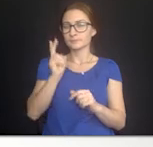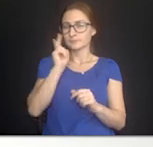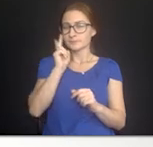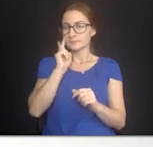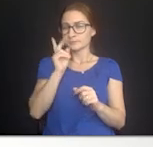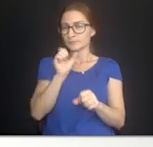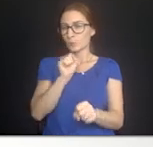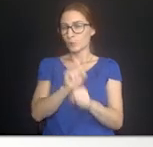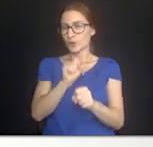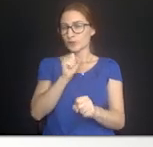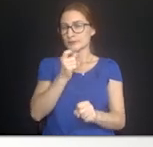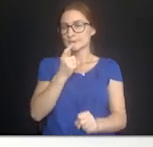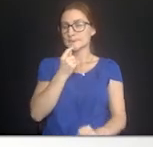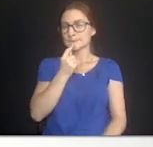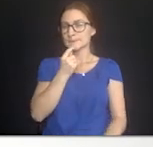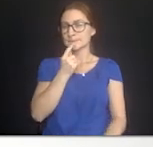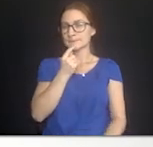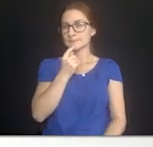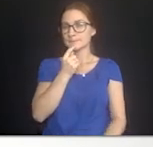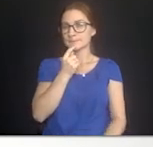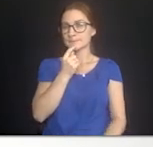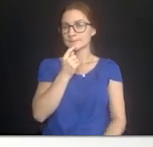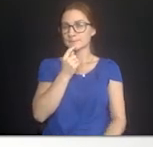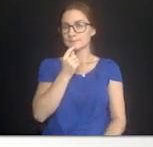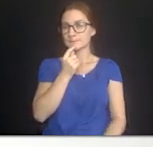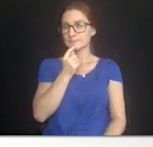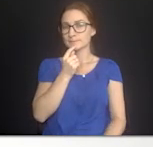issue before.